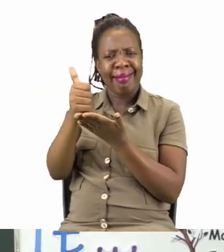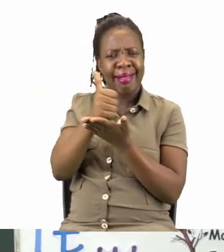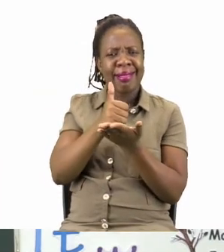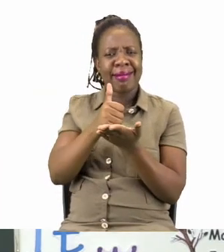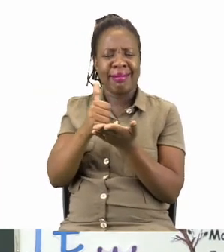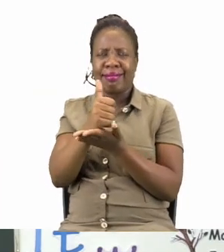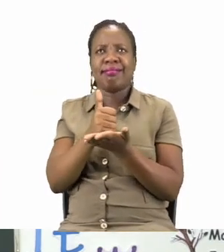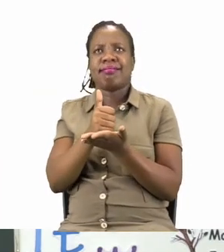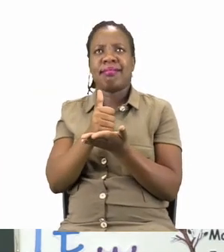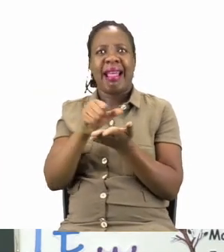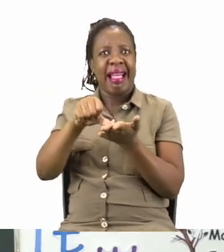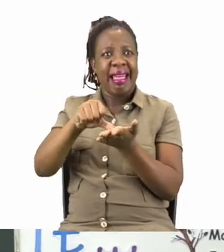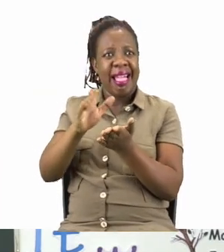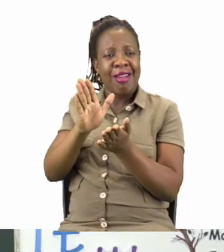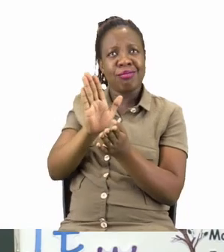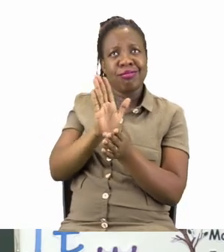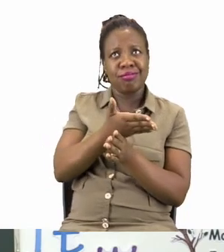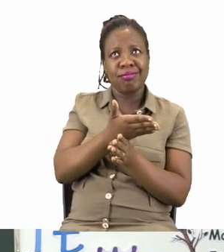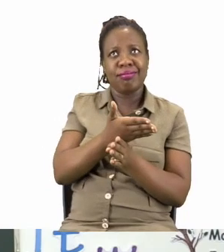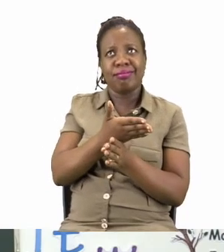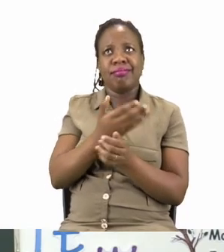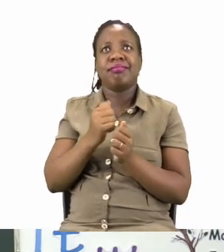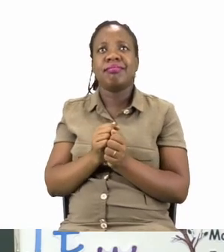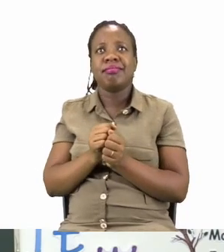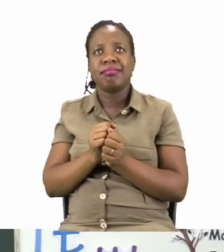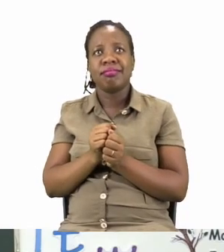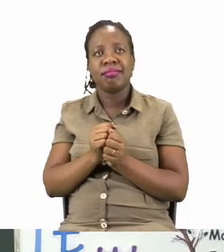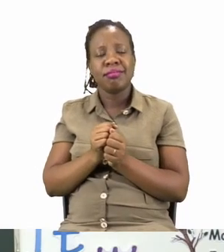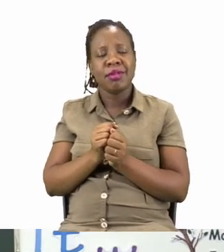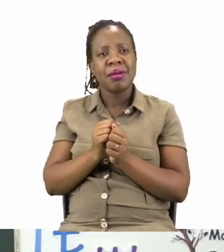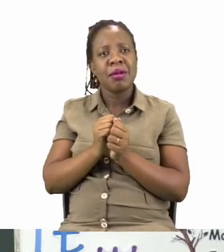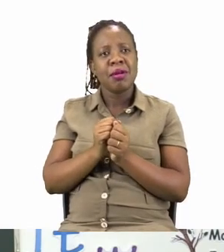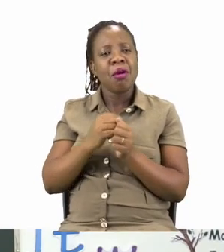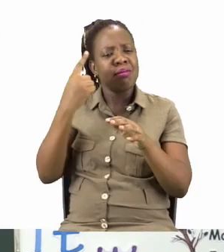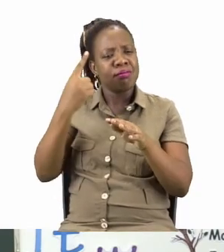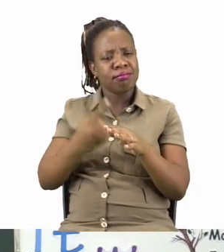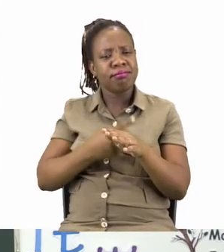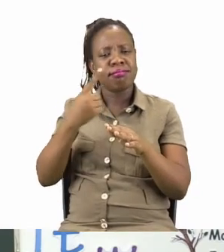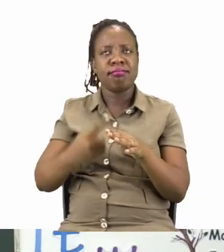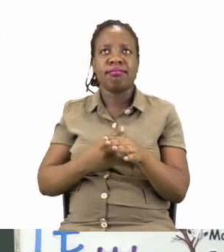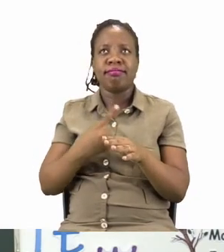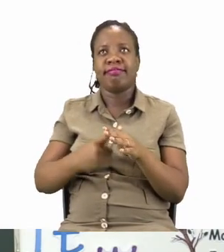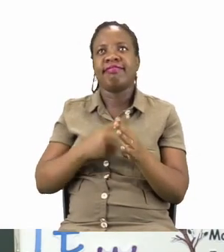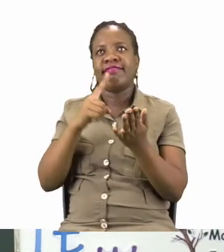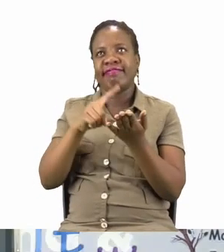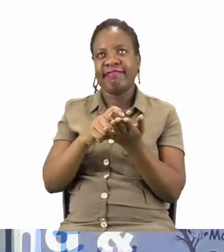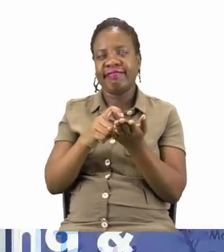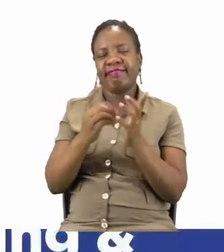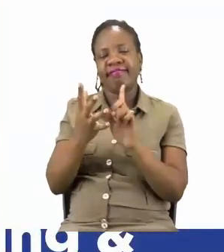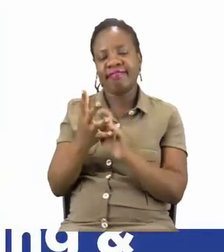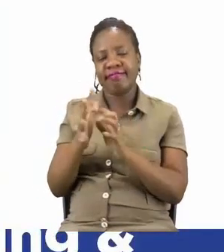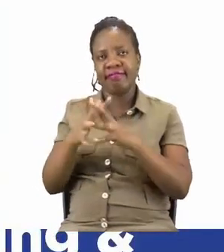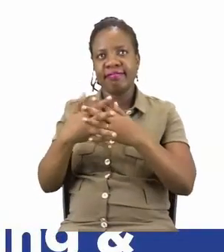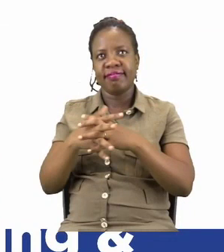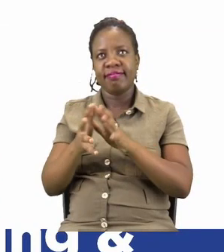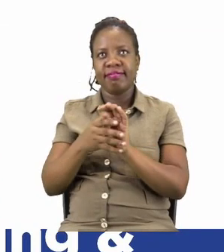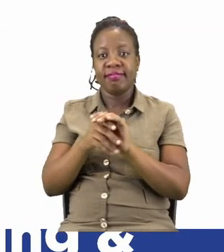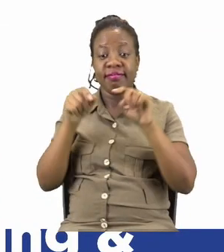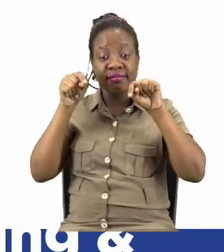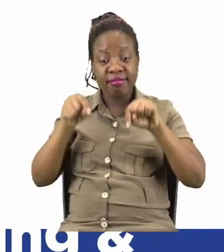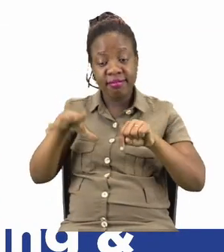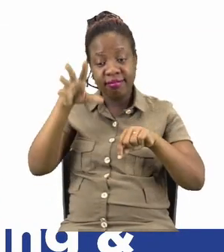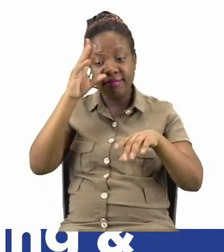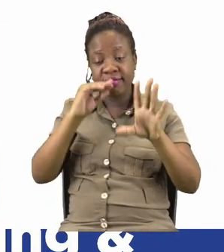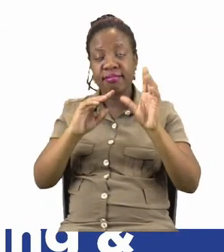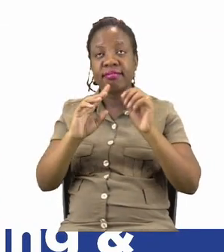away, so make sure you sanitize your hands regularly. Now let's see what our lesson for today